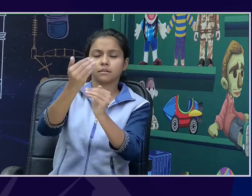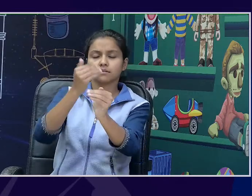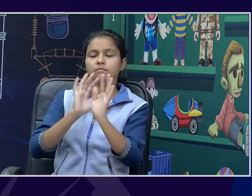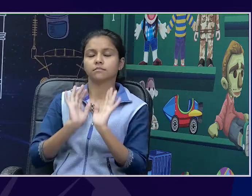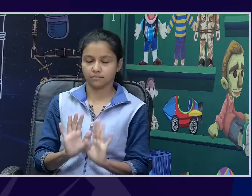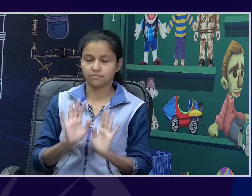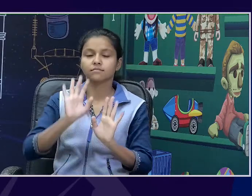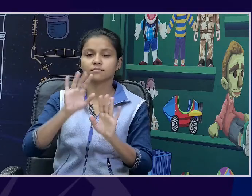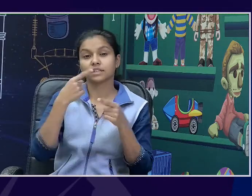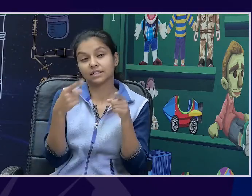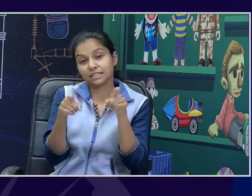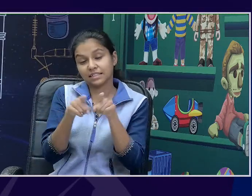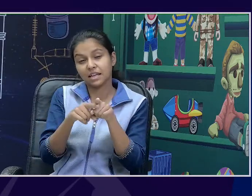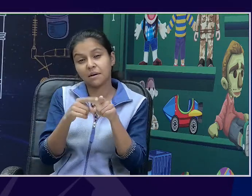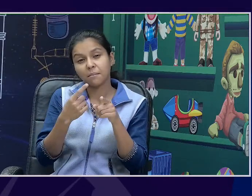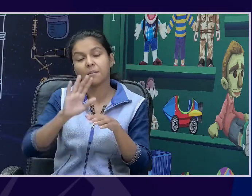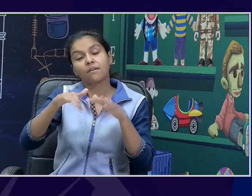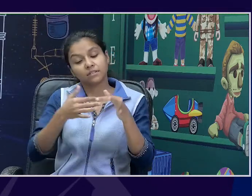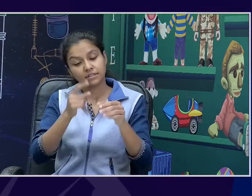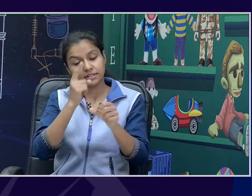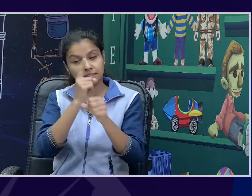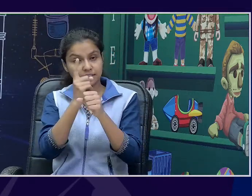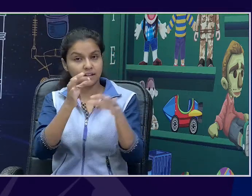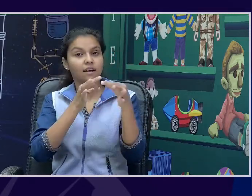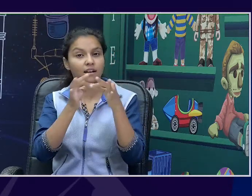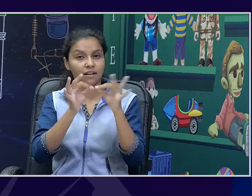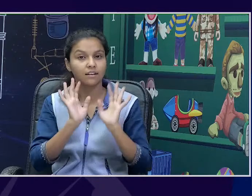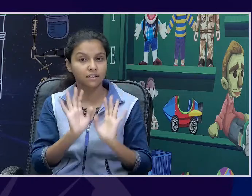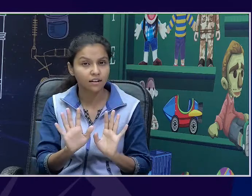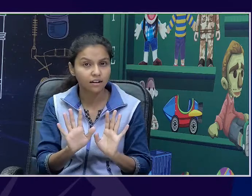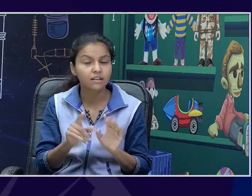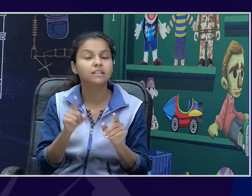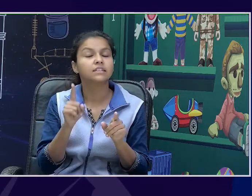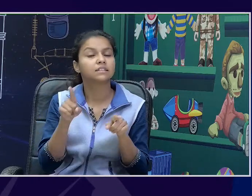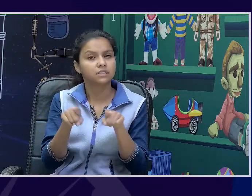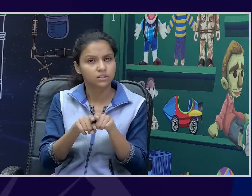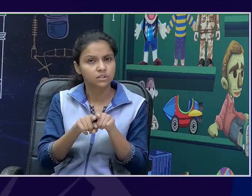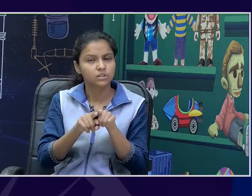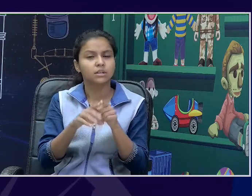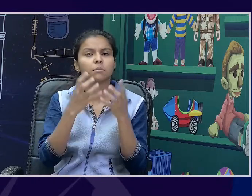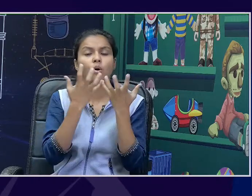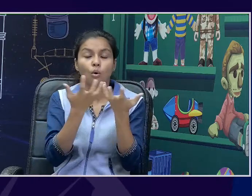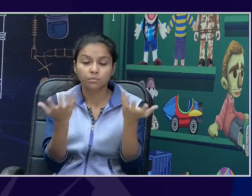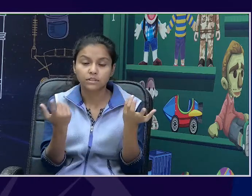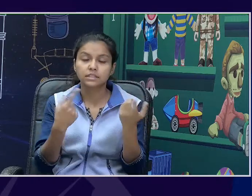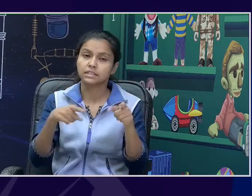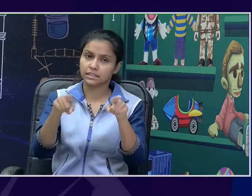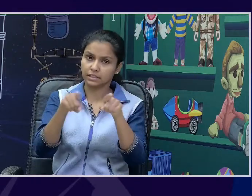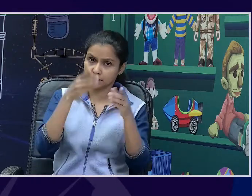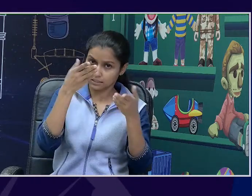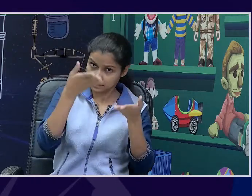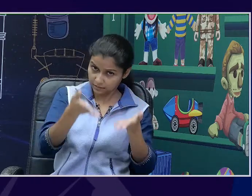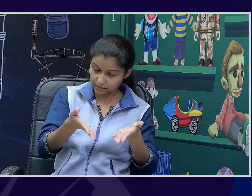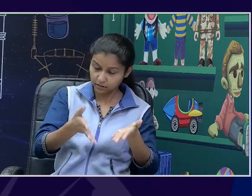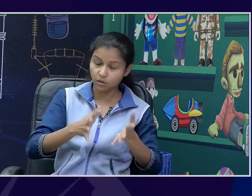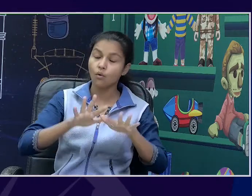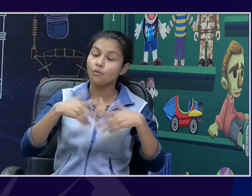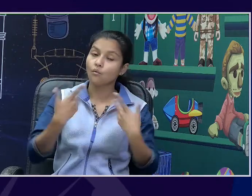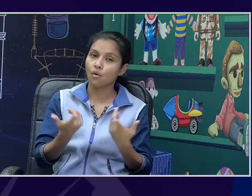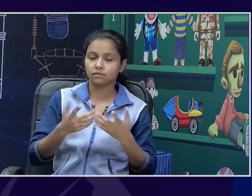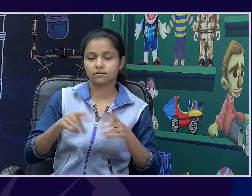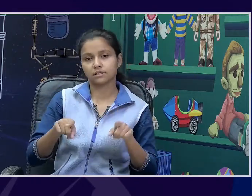So, after that, the teacher can explain the students that as the object came up, this is what the term